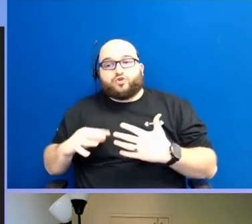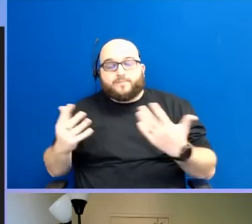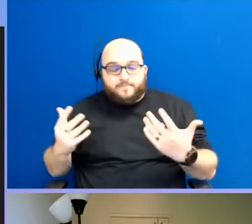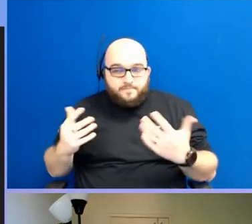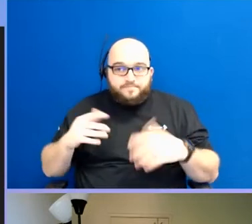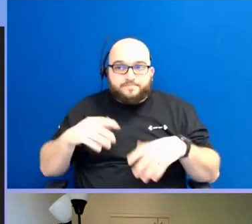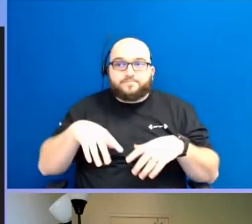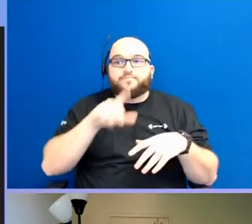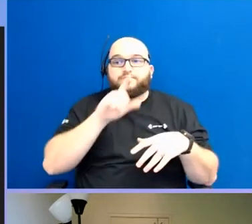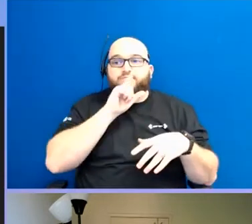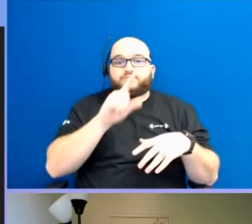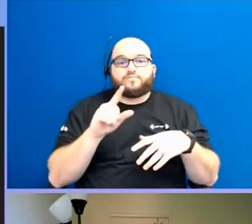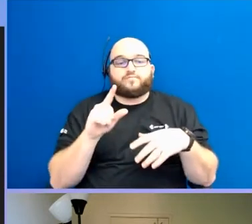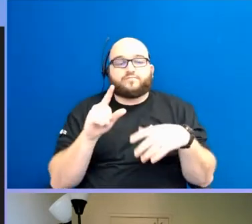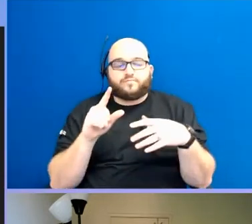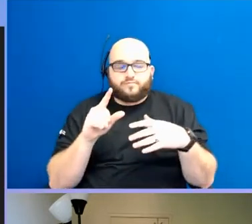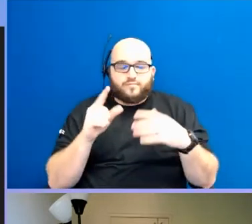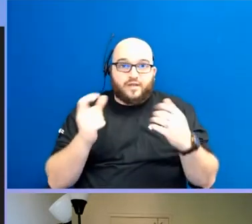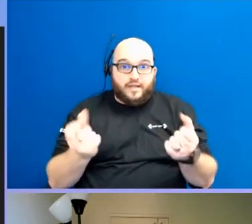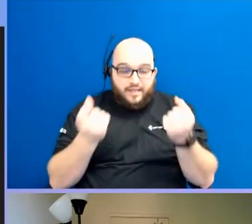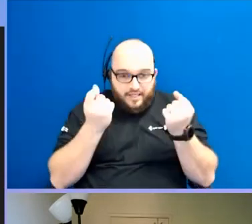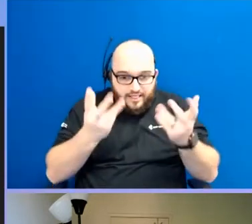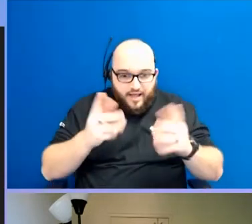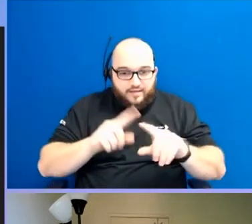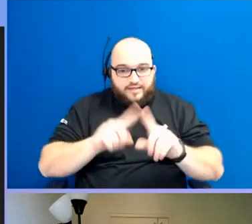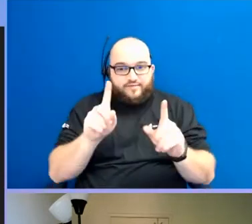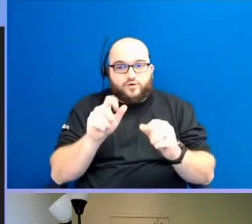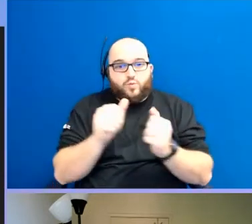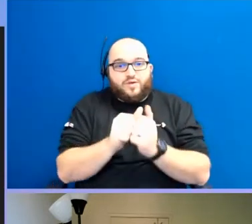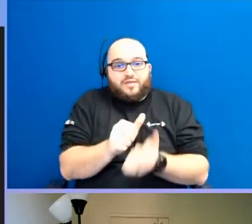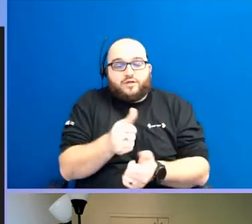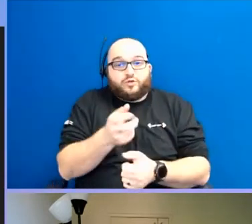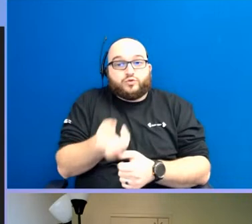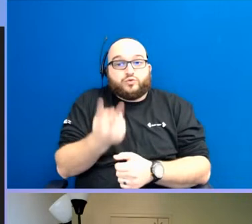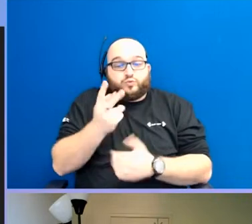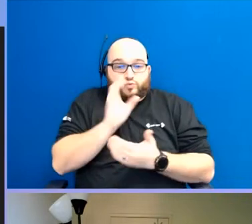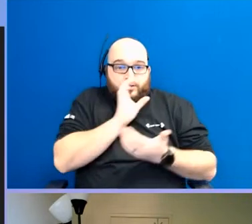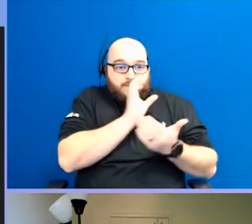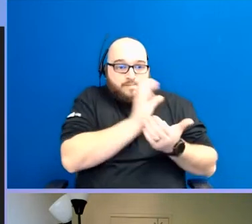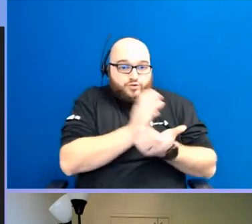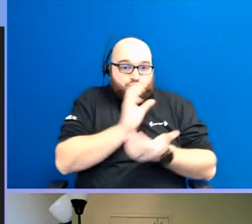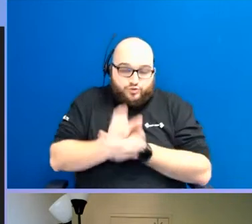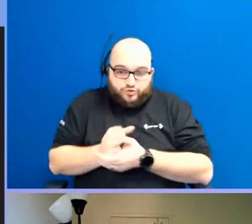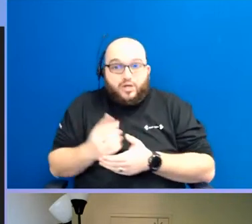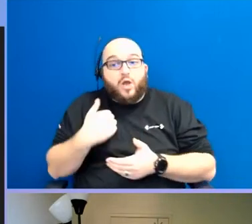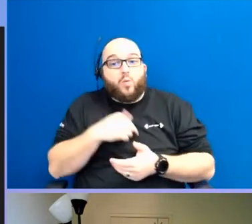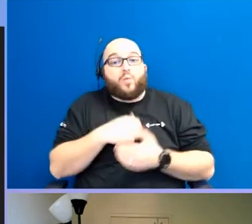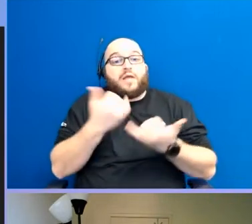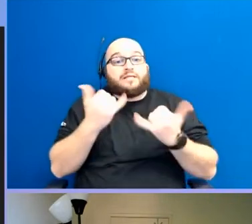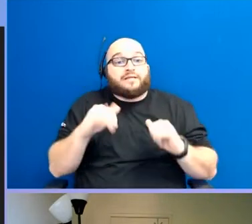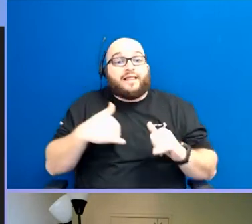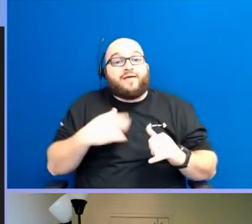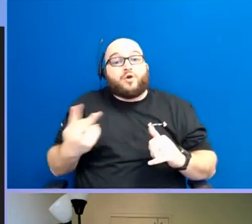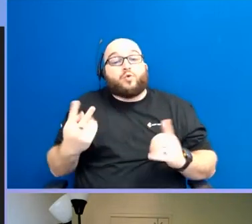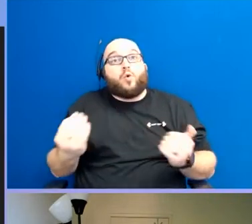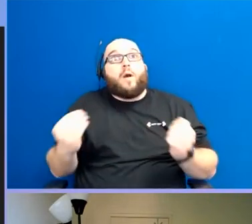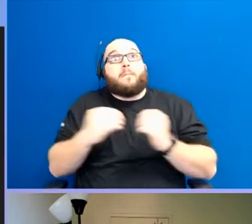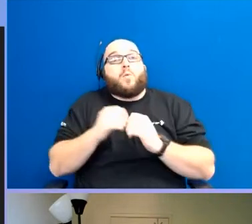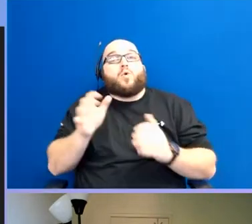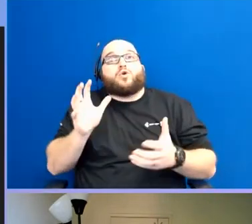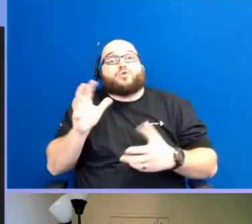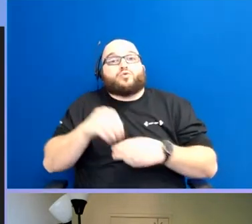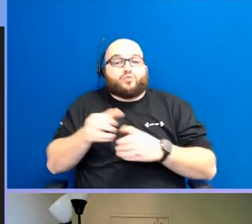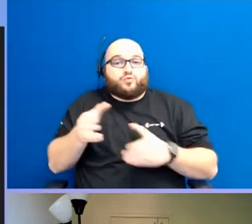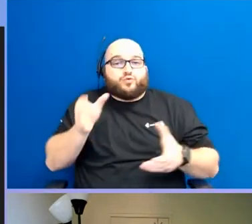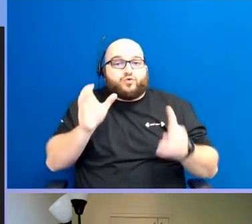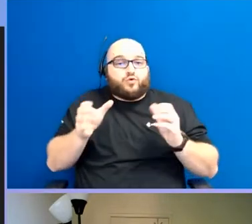There are lots of differences between these 2 images alone, and we still have 2 more images to talk about in this collection